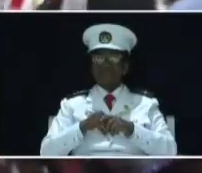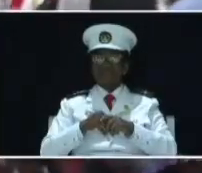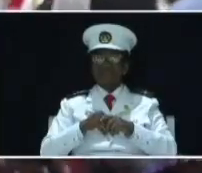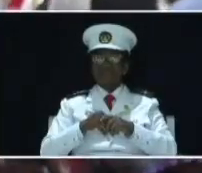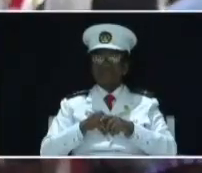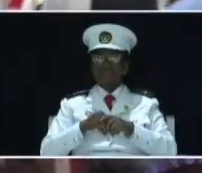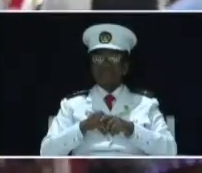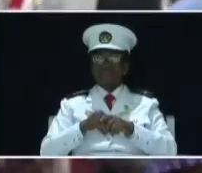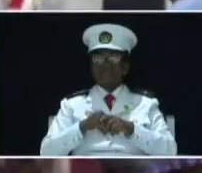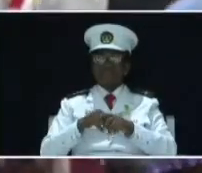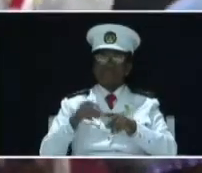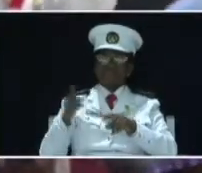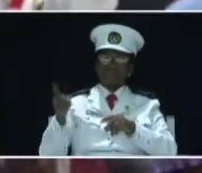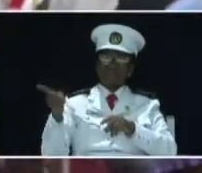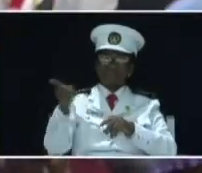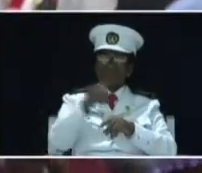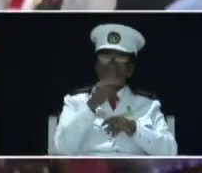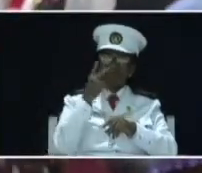you see,